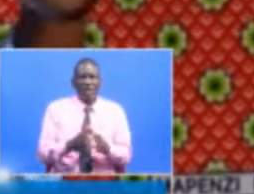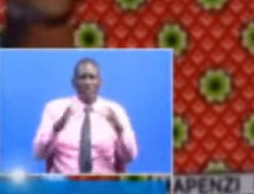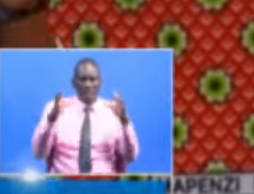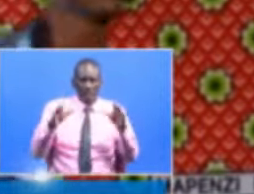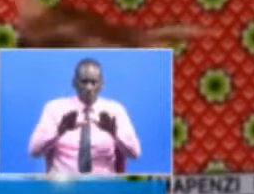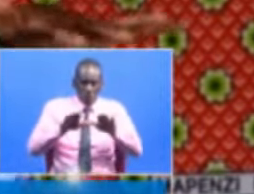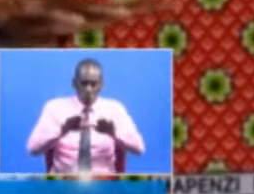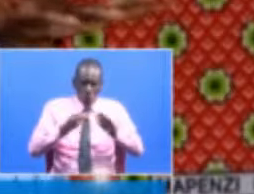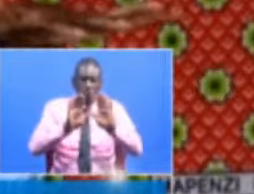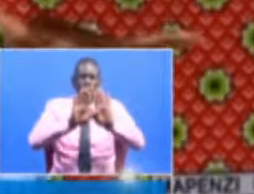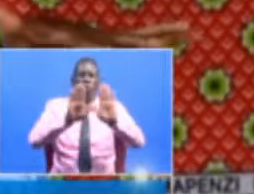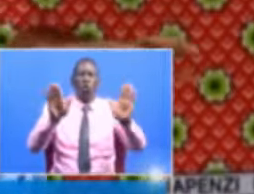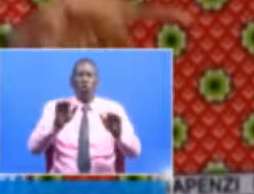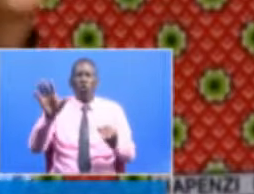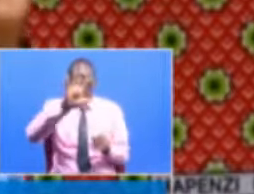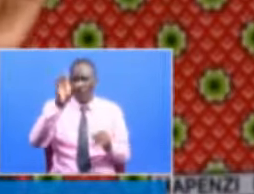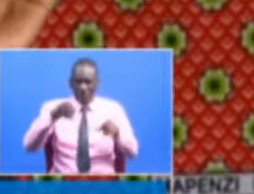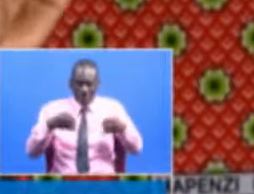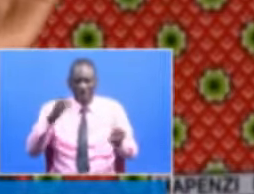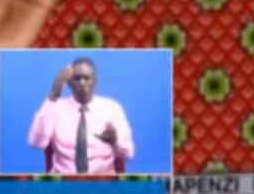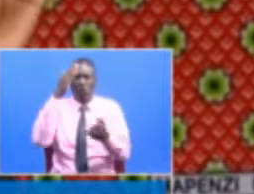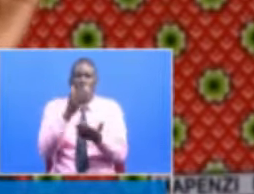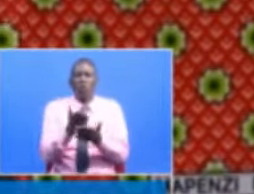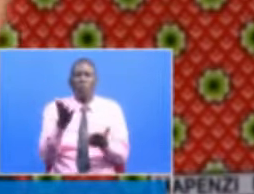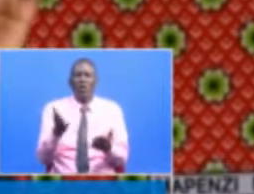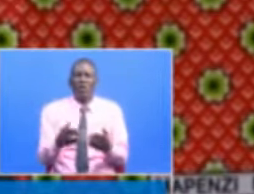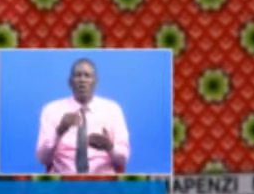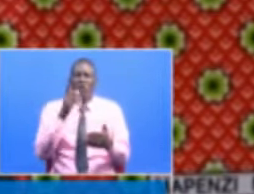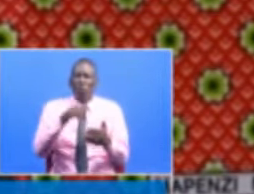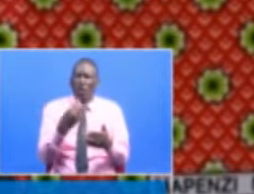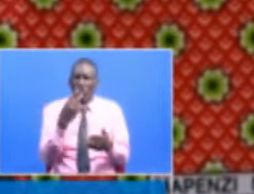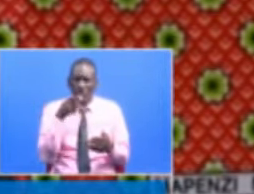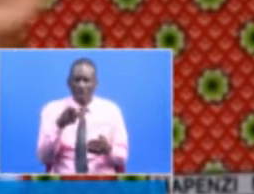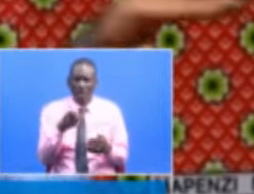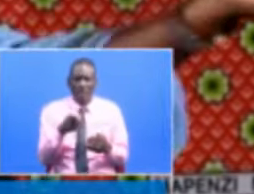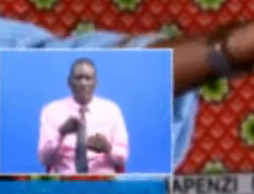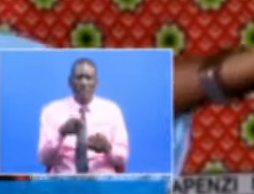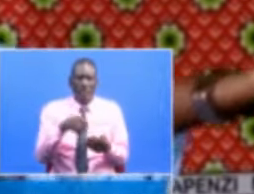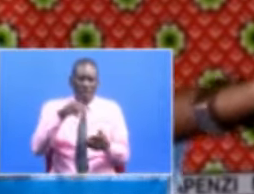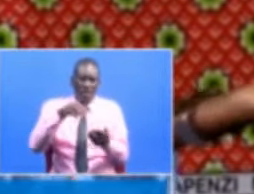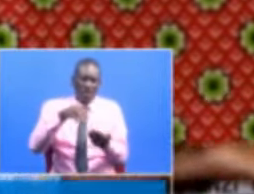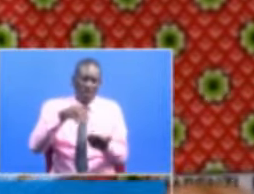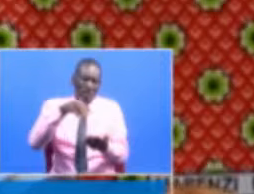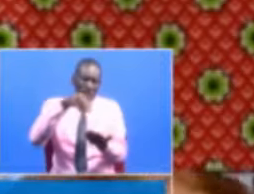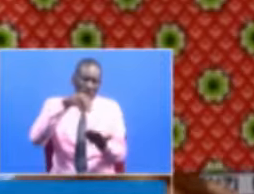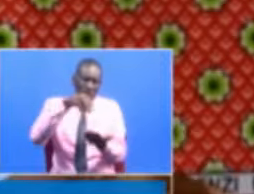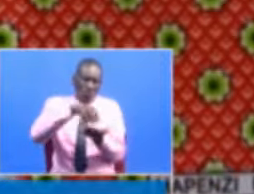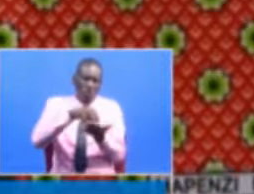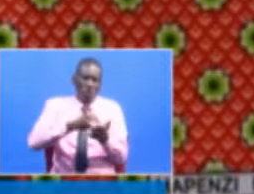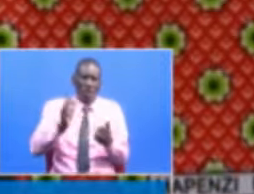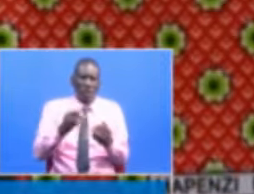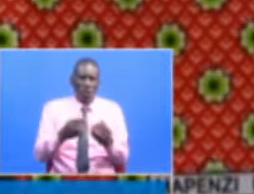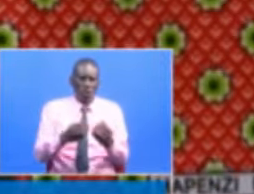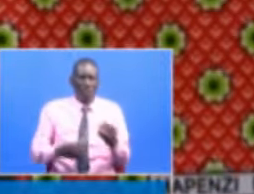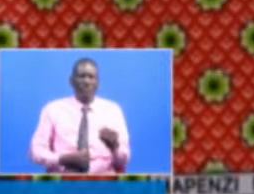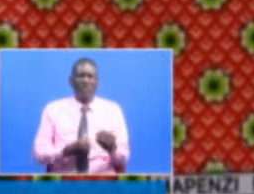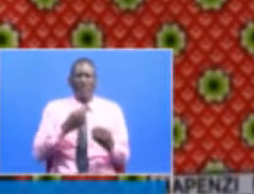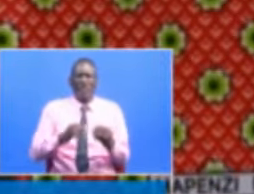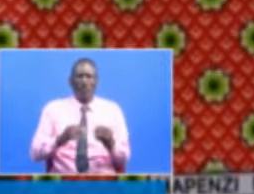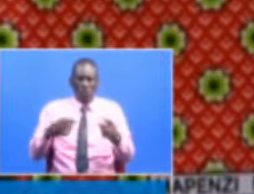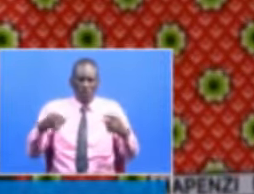supposed to be trying to stop that. How are you seeing desertification playing out in Kenya? Because you traverse the country a lot in your work.